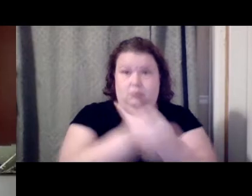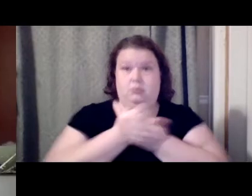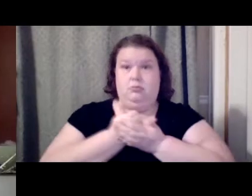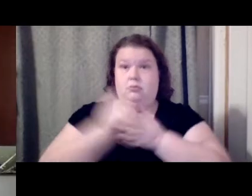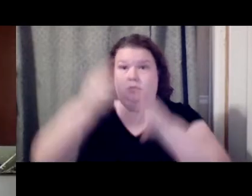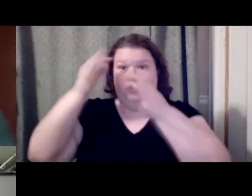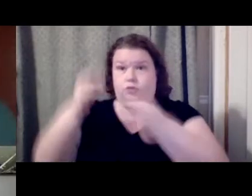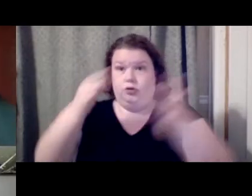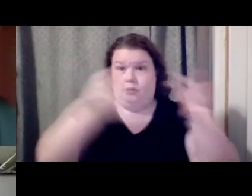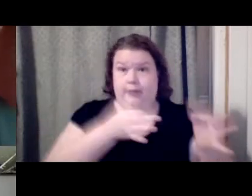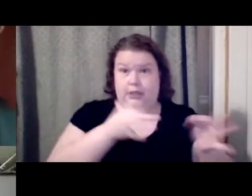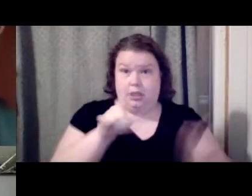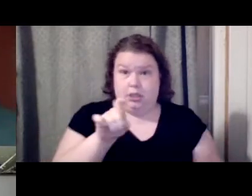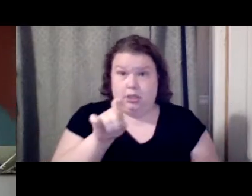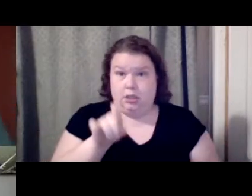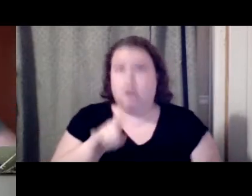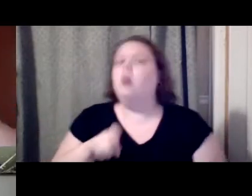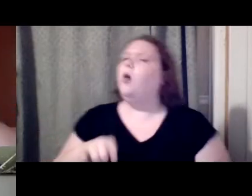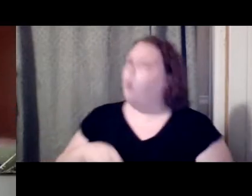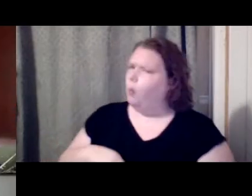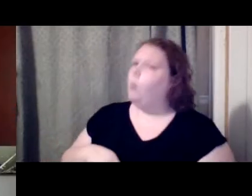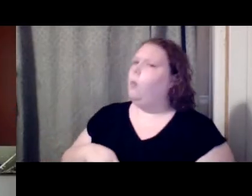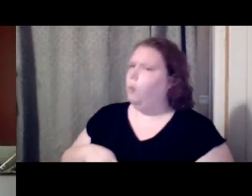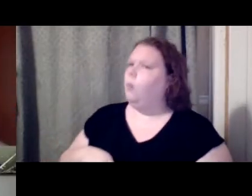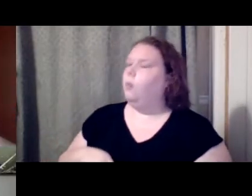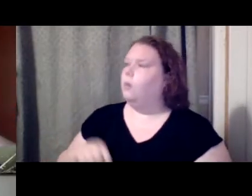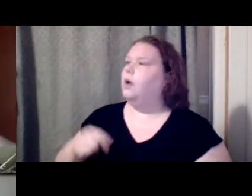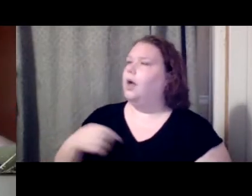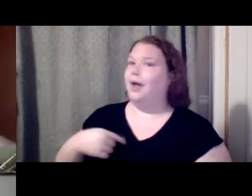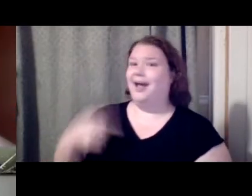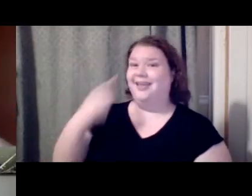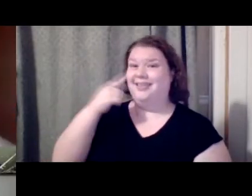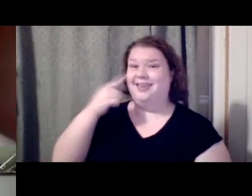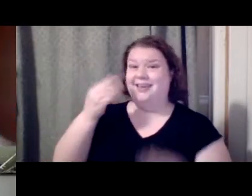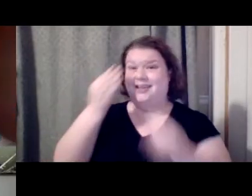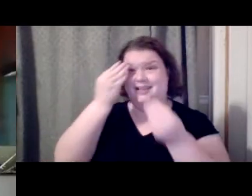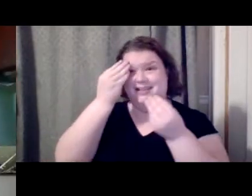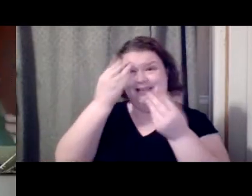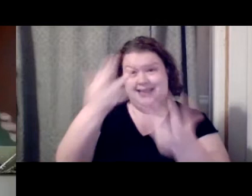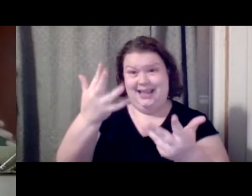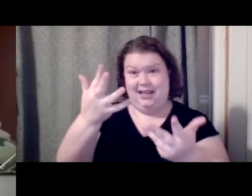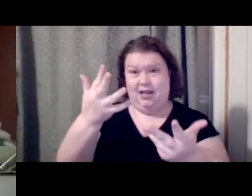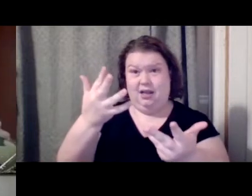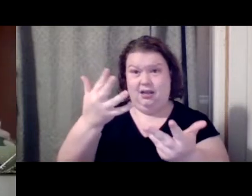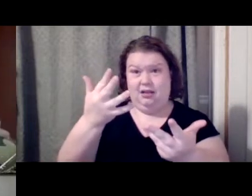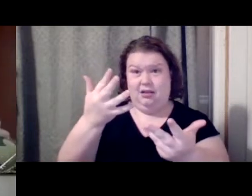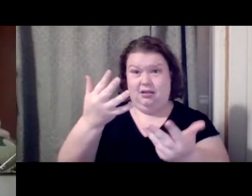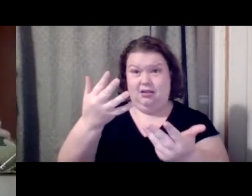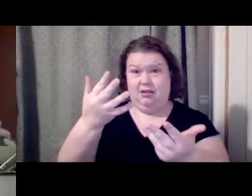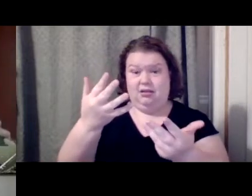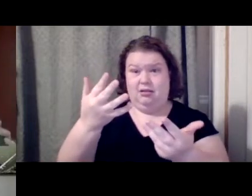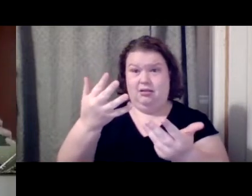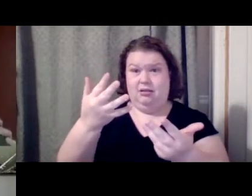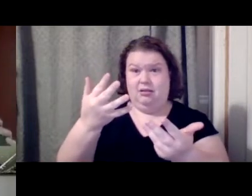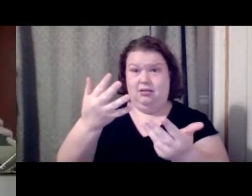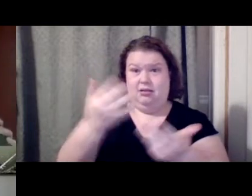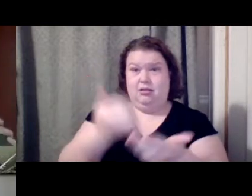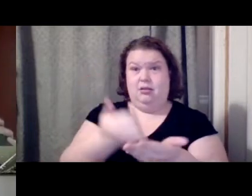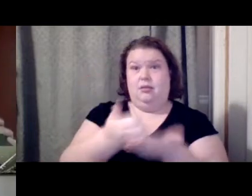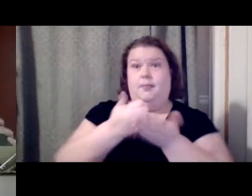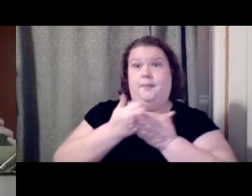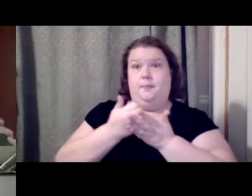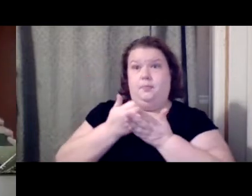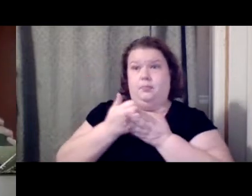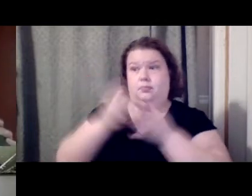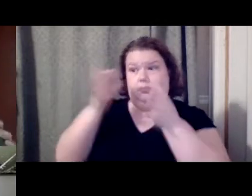So I think certainly there's a big push across the district for data-driven instruction, and that, along with action coaching, is embedded in all of